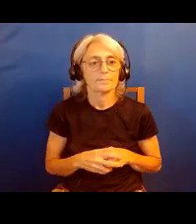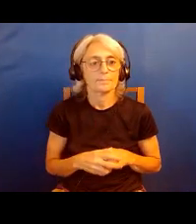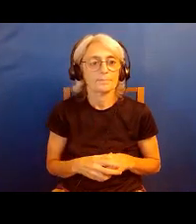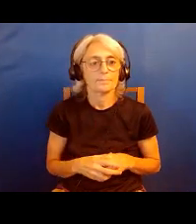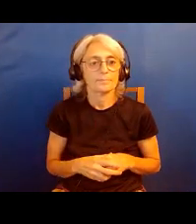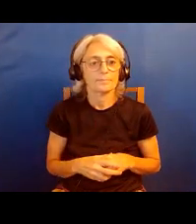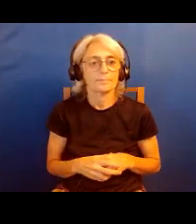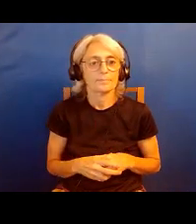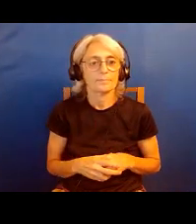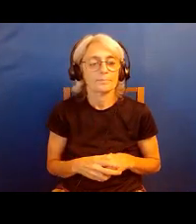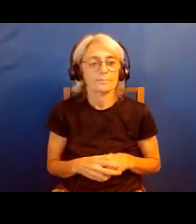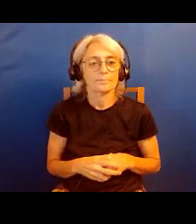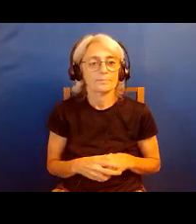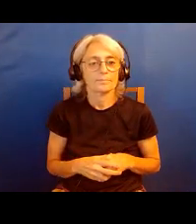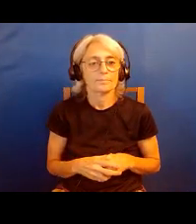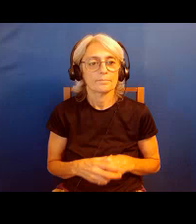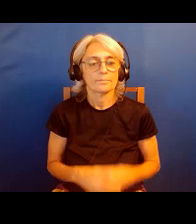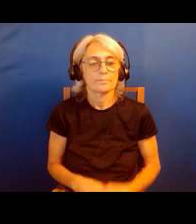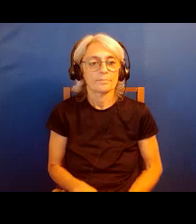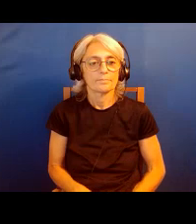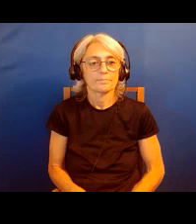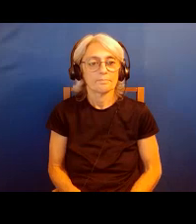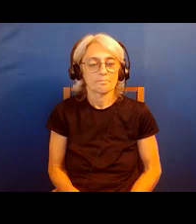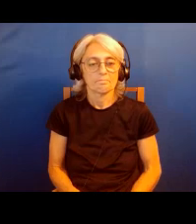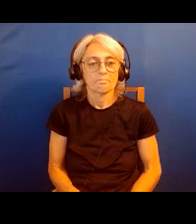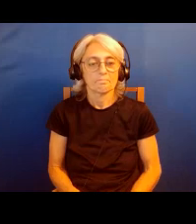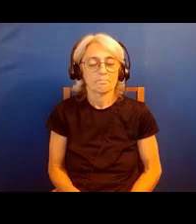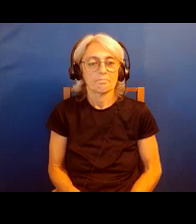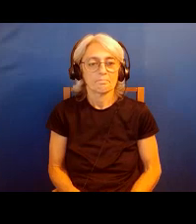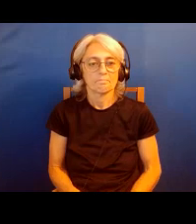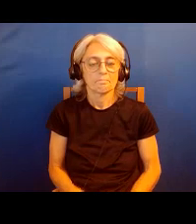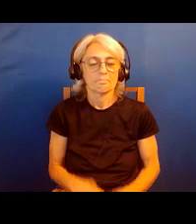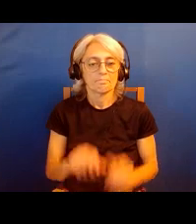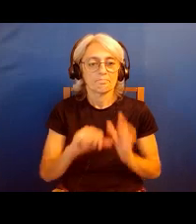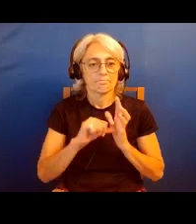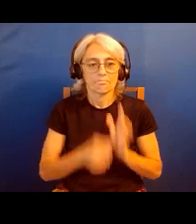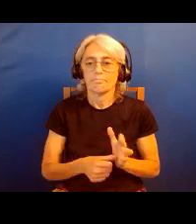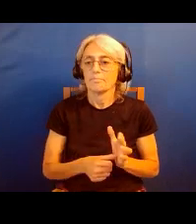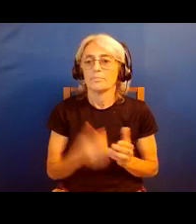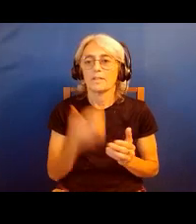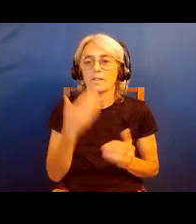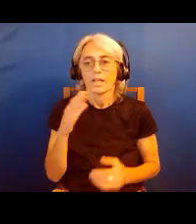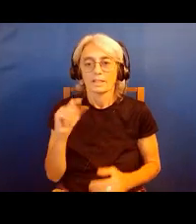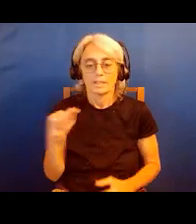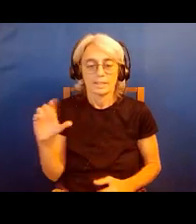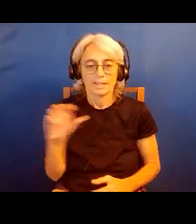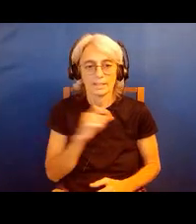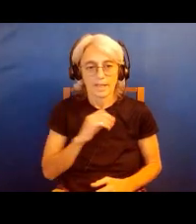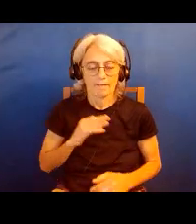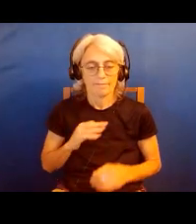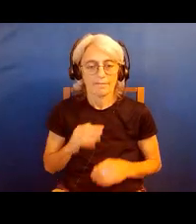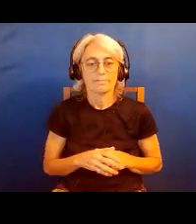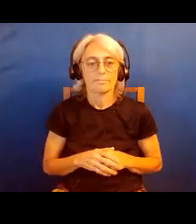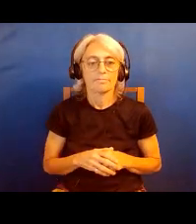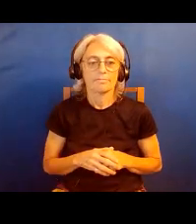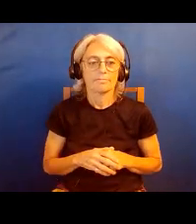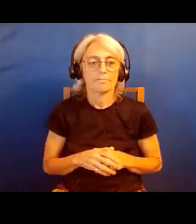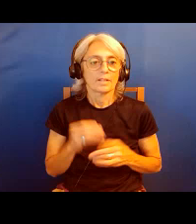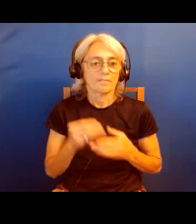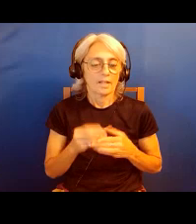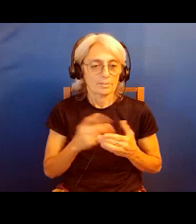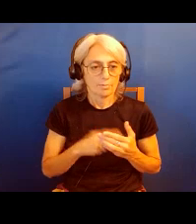with that, I know I say it every time, but it can never be understated. I want to thank CTC staff, Caltrans financial programming, and our